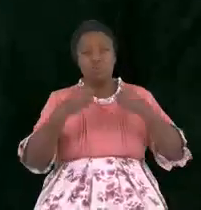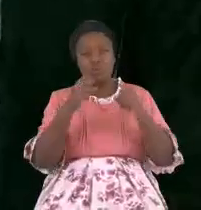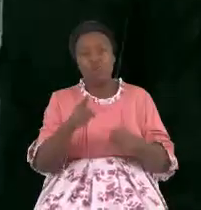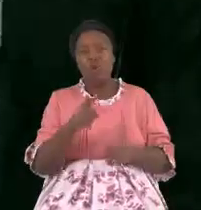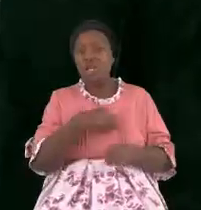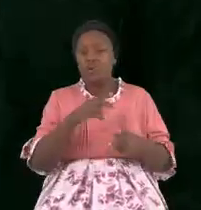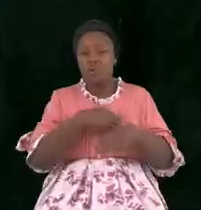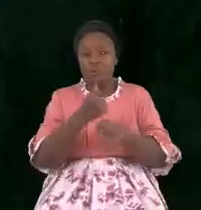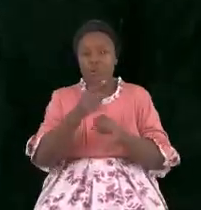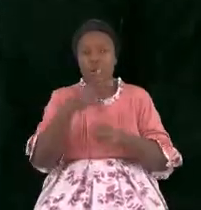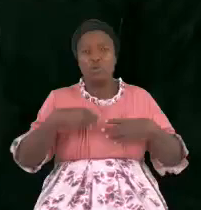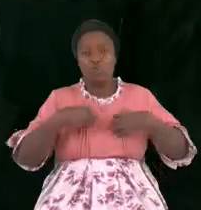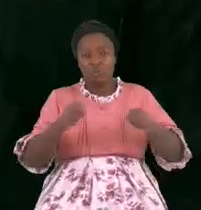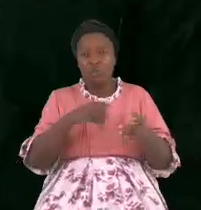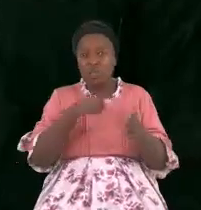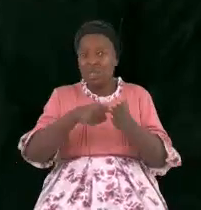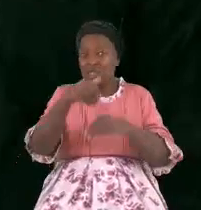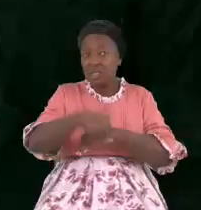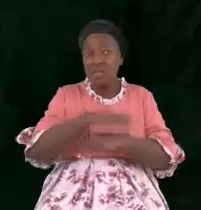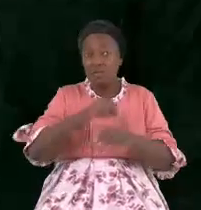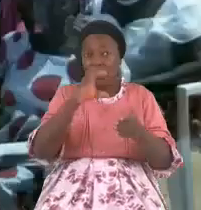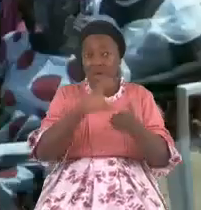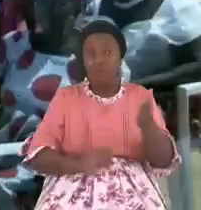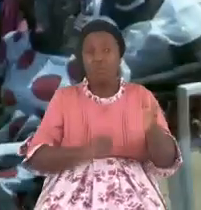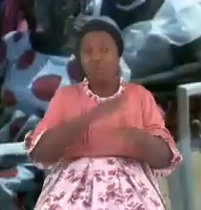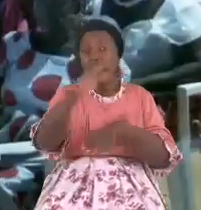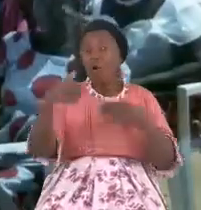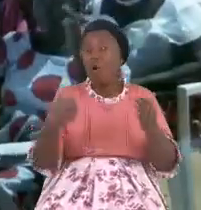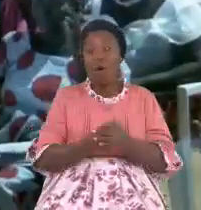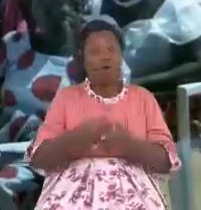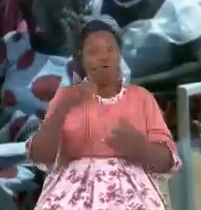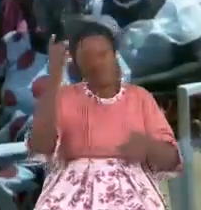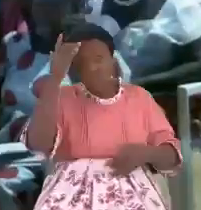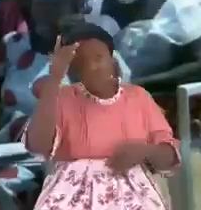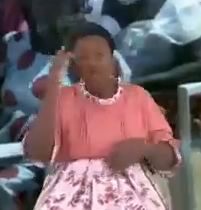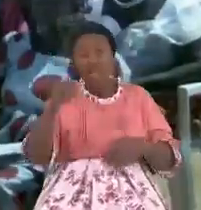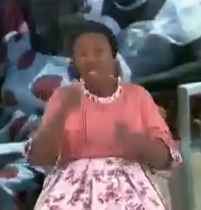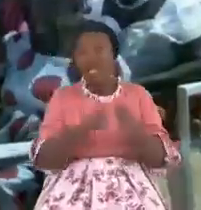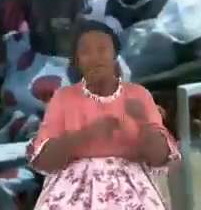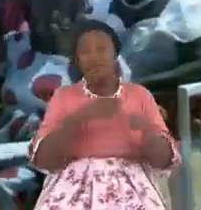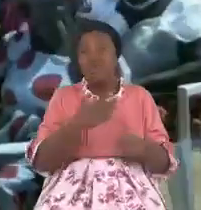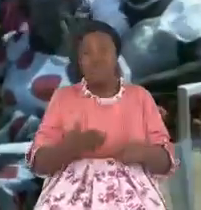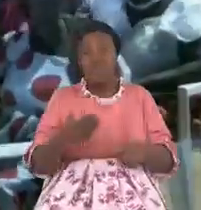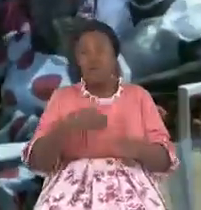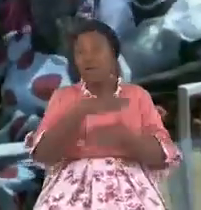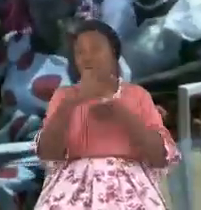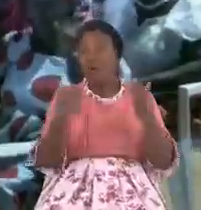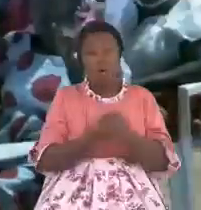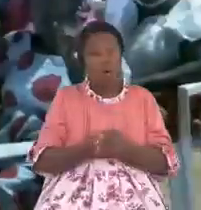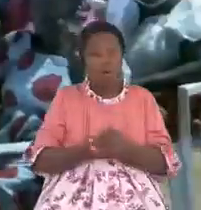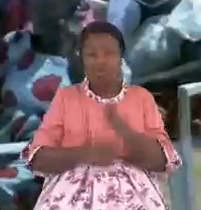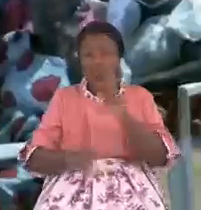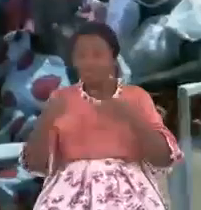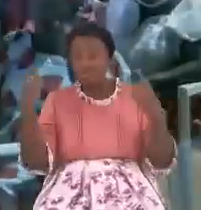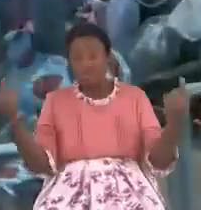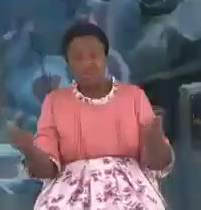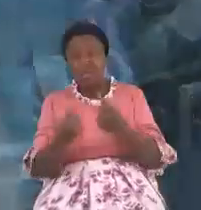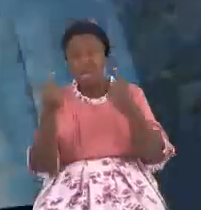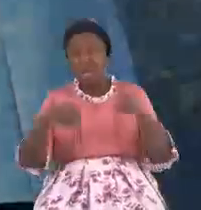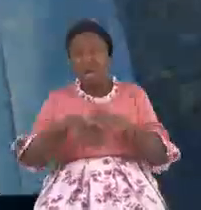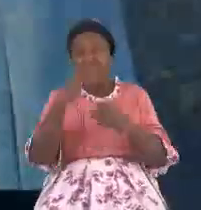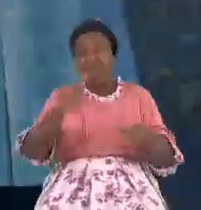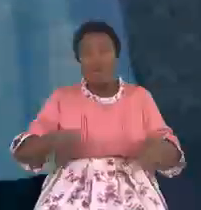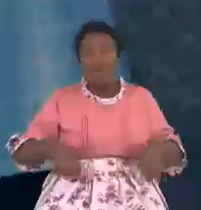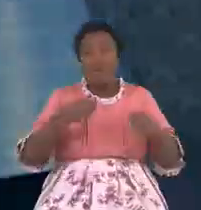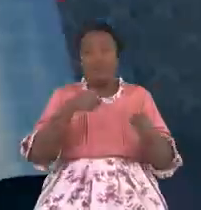it will remove every sickness everything every infirmity out of your life tonight